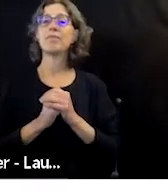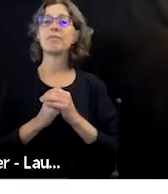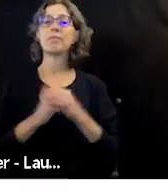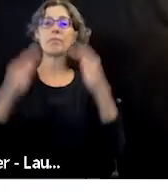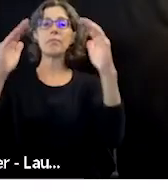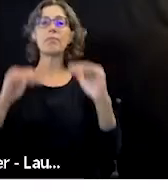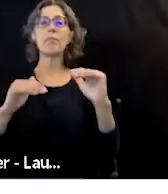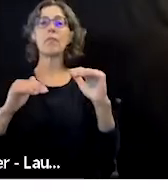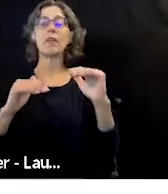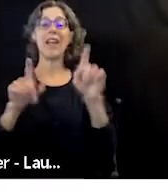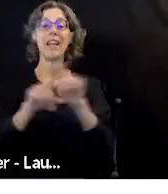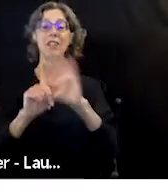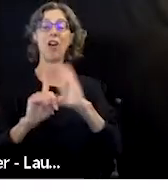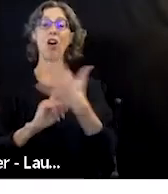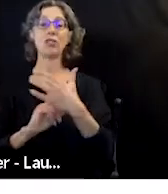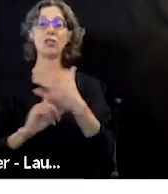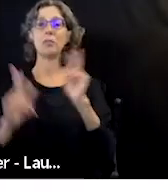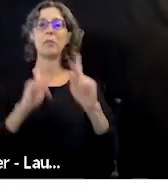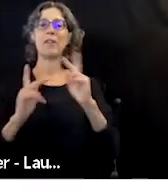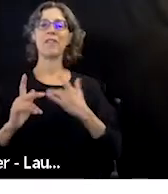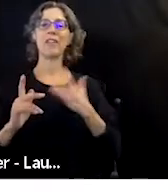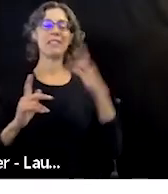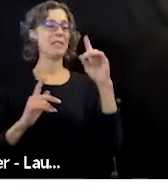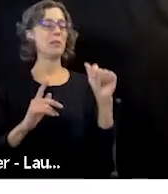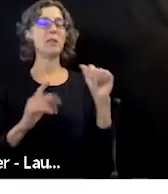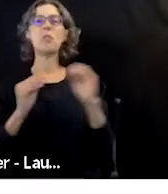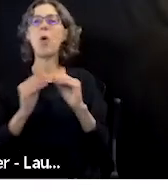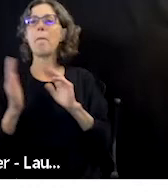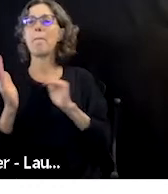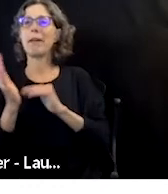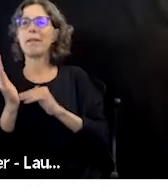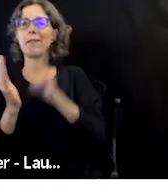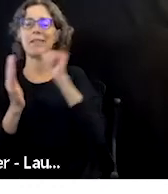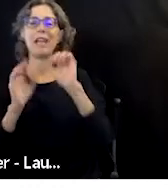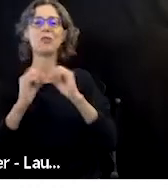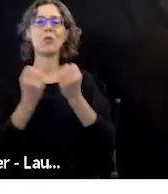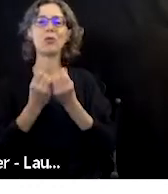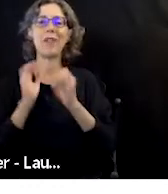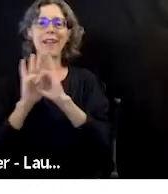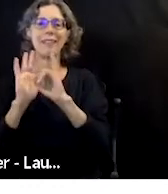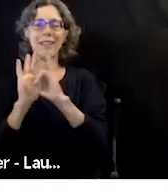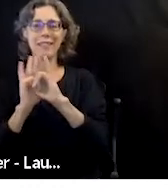Culturally, we still view disability through the medical model instead of the social identity or identity model.